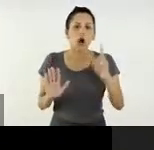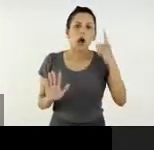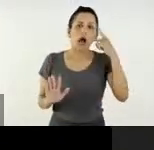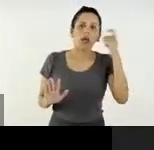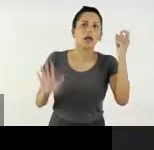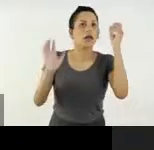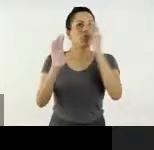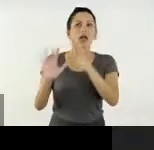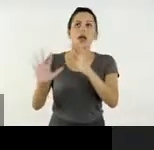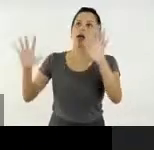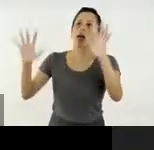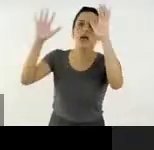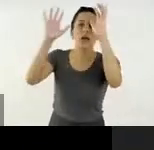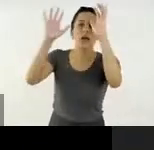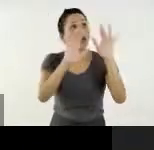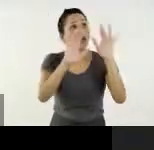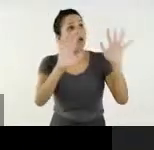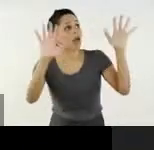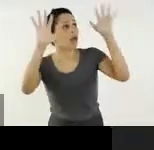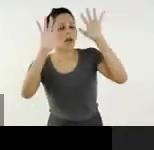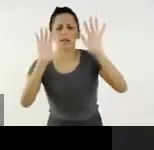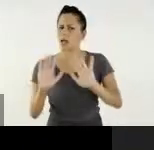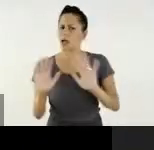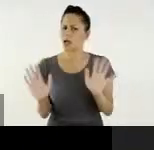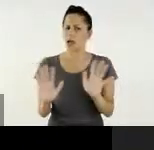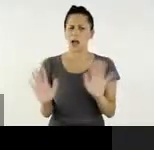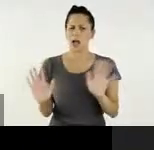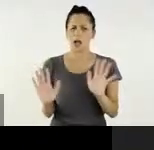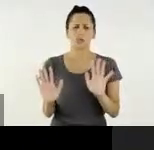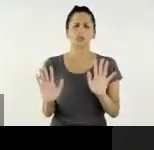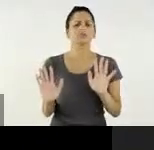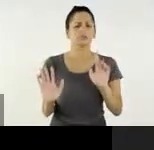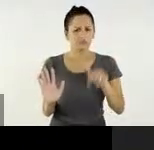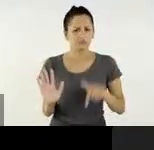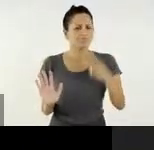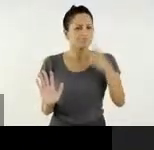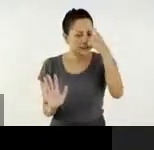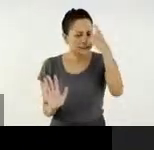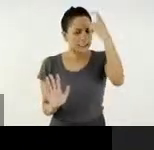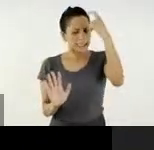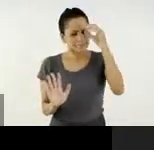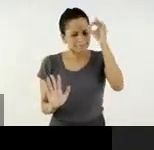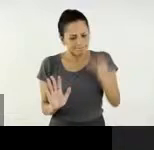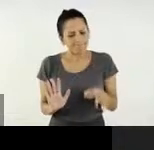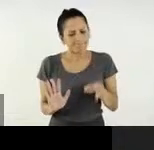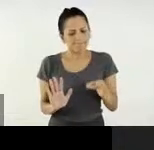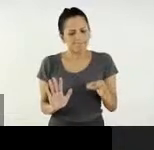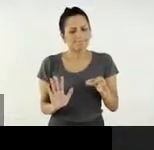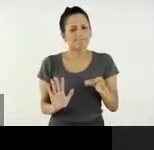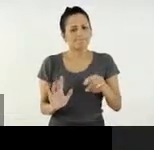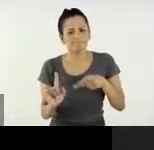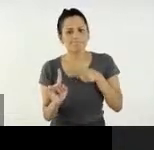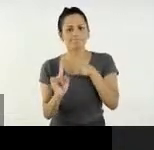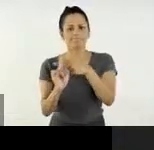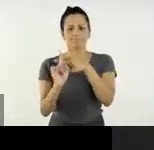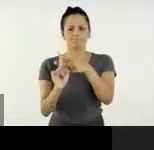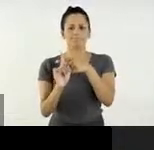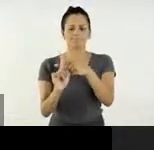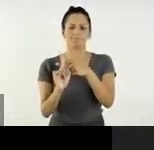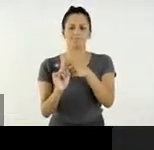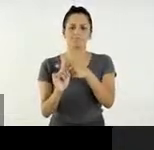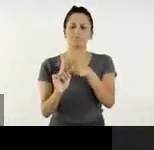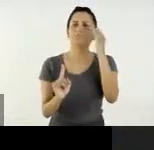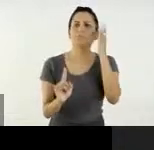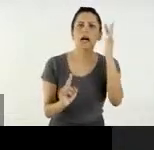forbid, it is this sense of optimism, how it is pictured and the ways in which it becomes lost